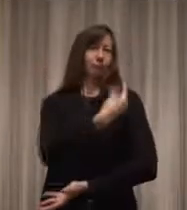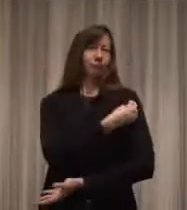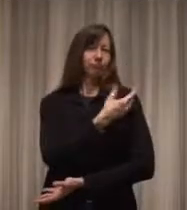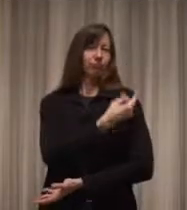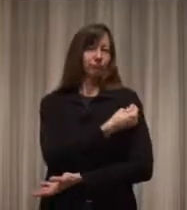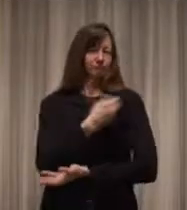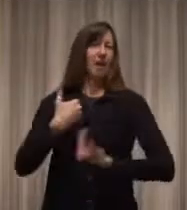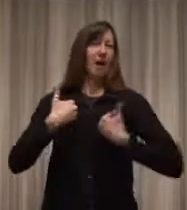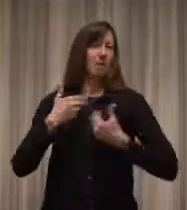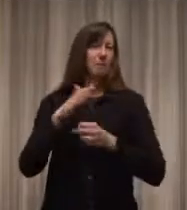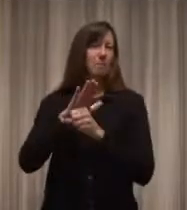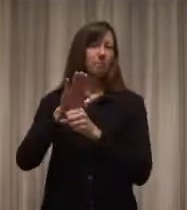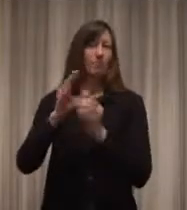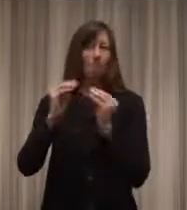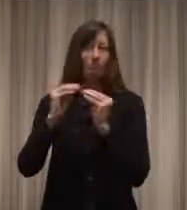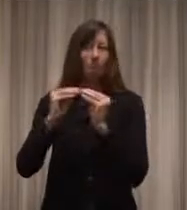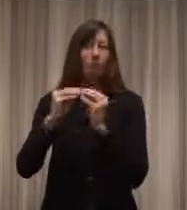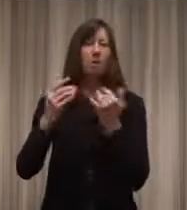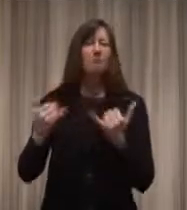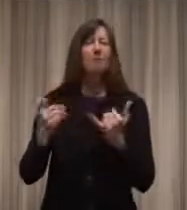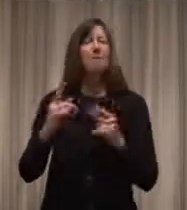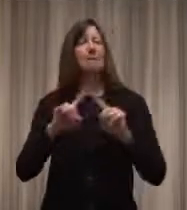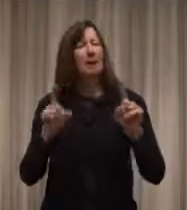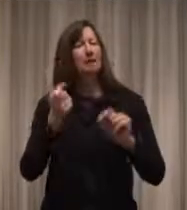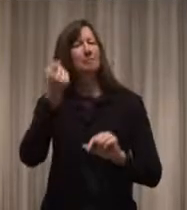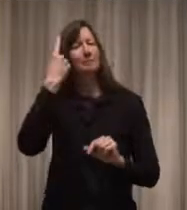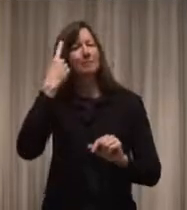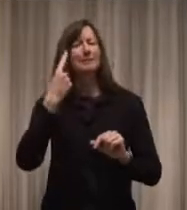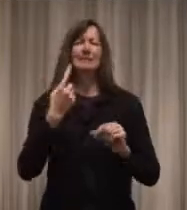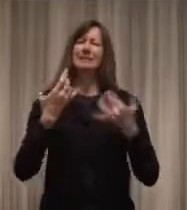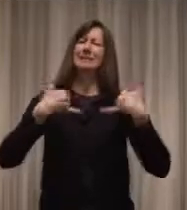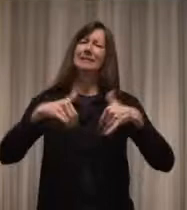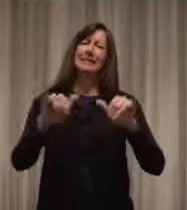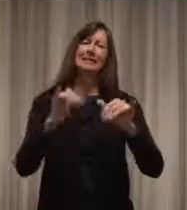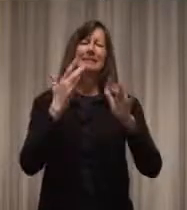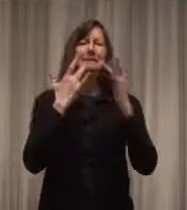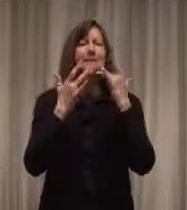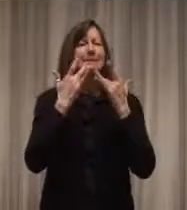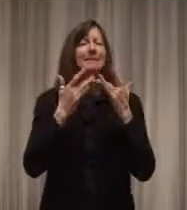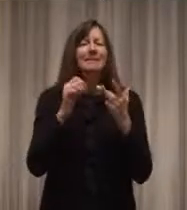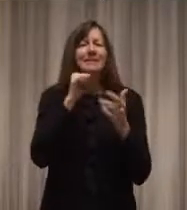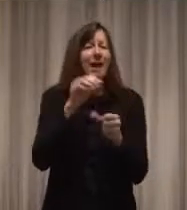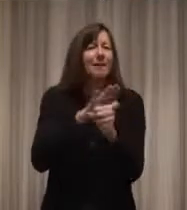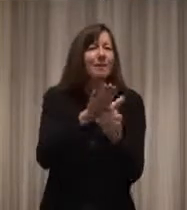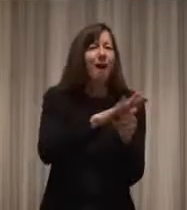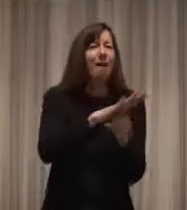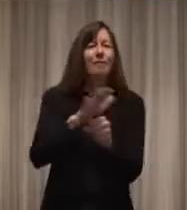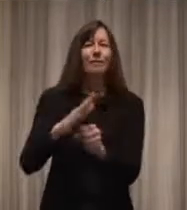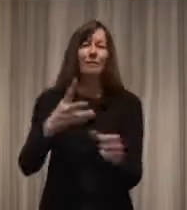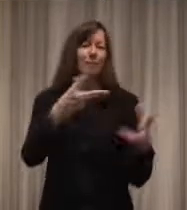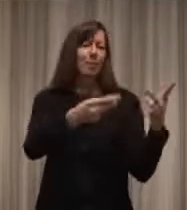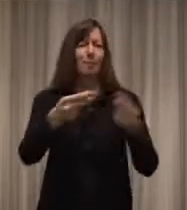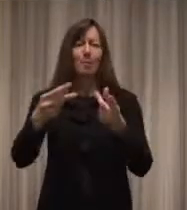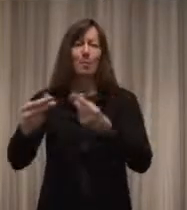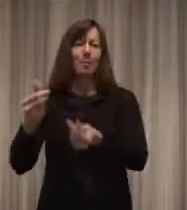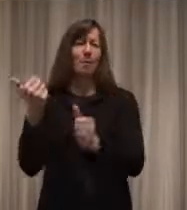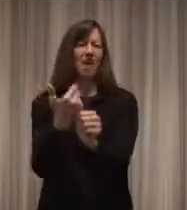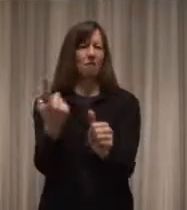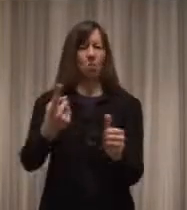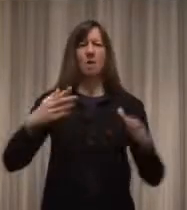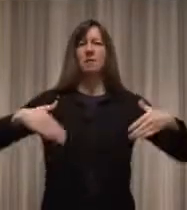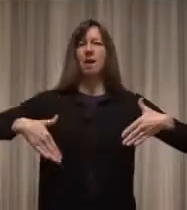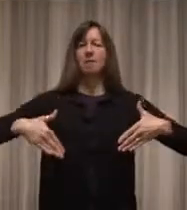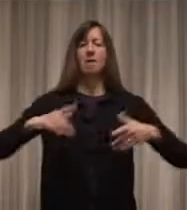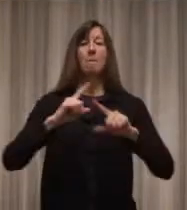far, far less than we need, but each week we are receiving a little bit more from the state,